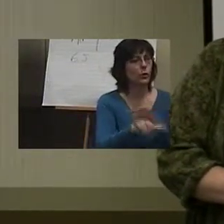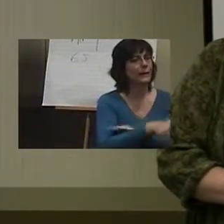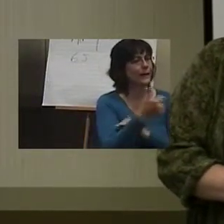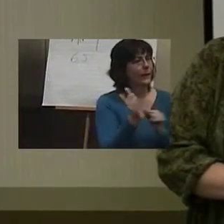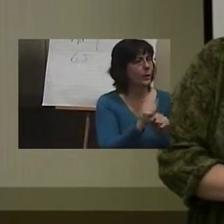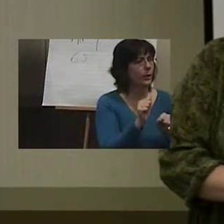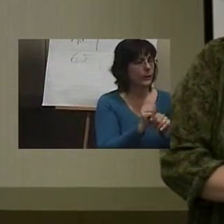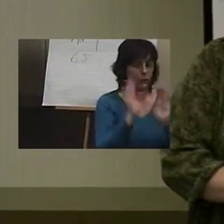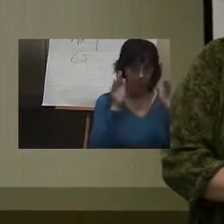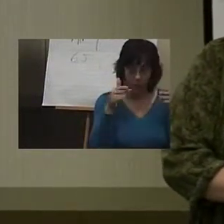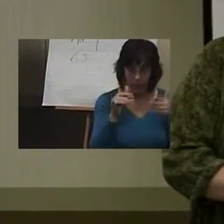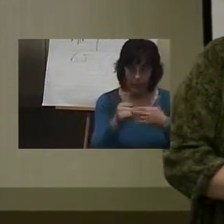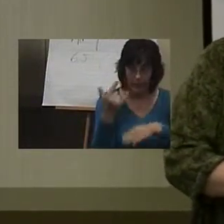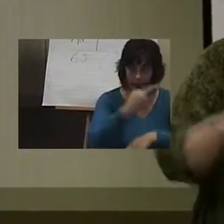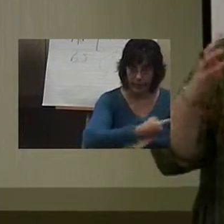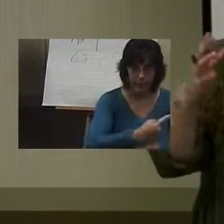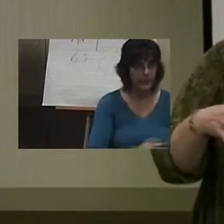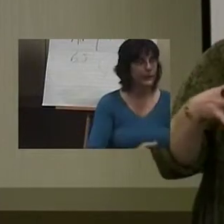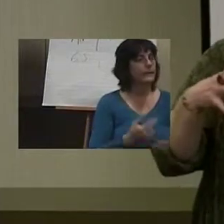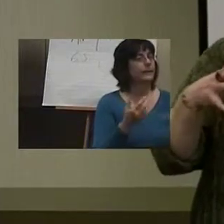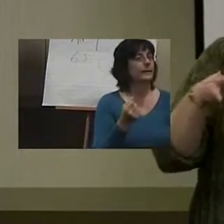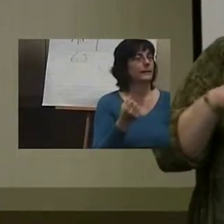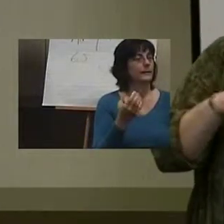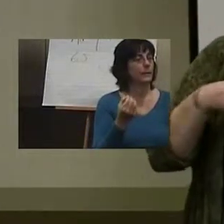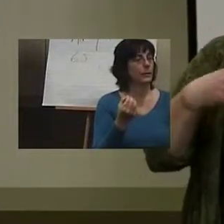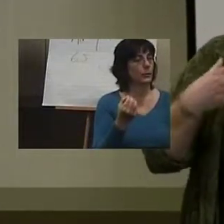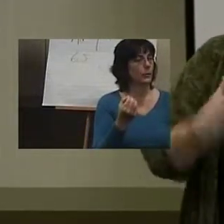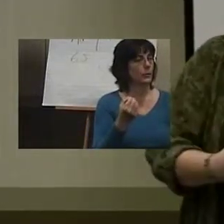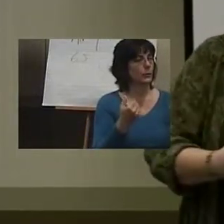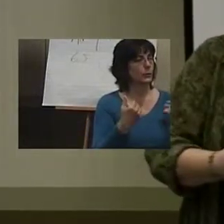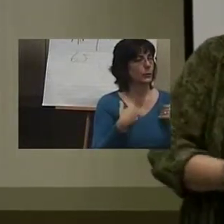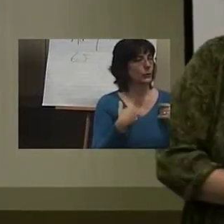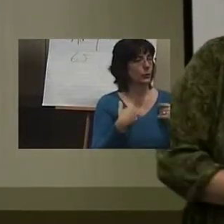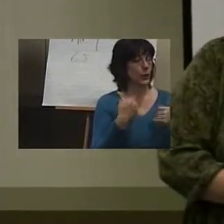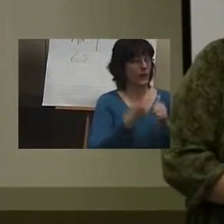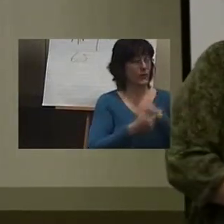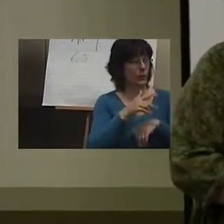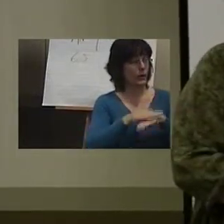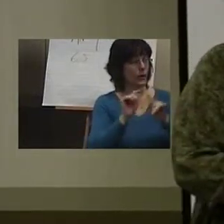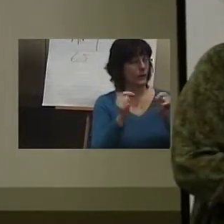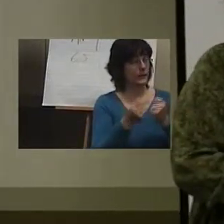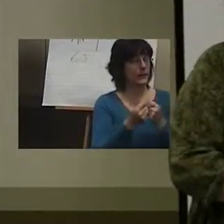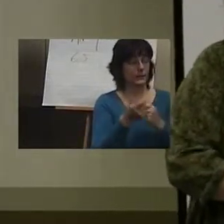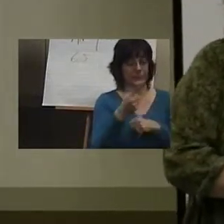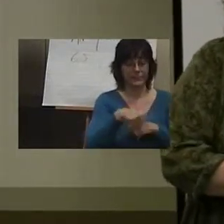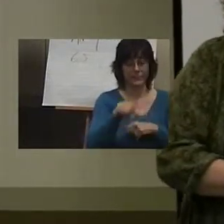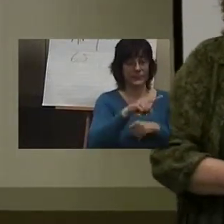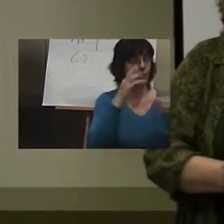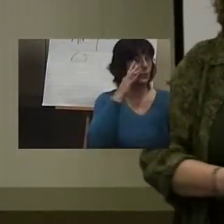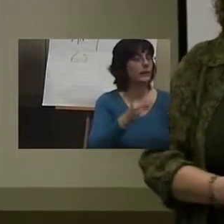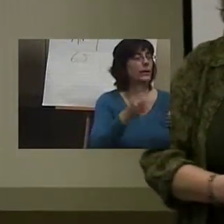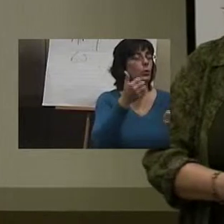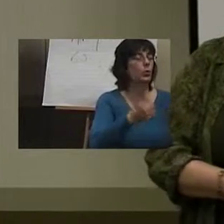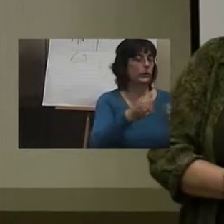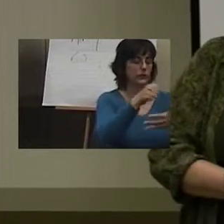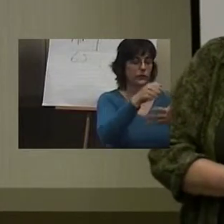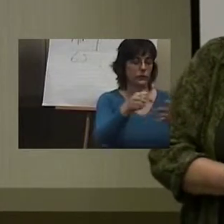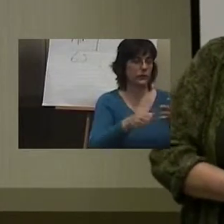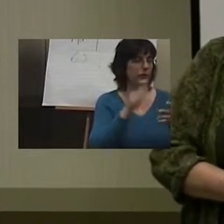Okay? So to get the individuals on the team to come to consensus as to what is